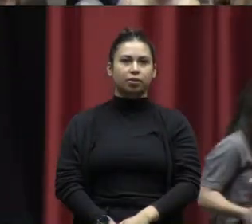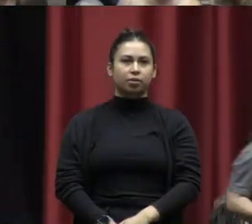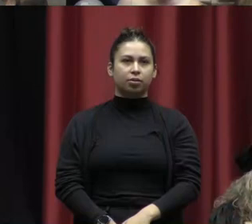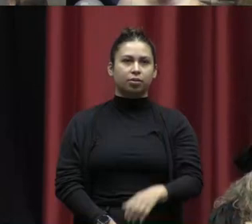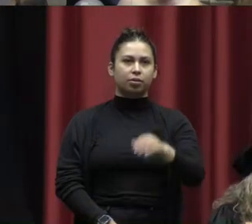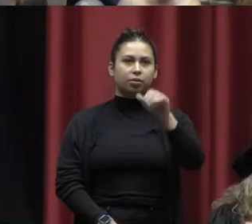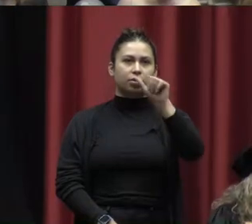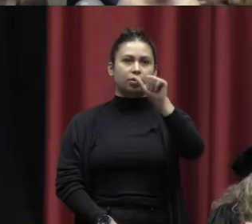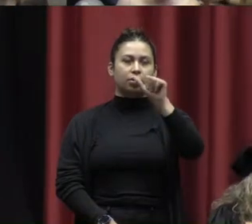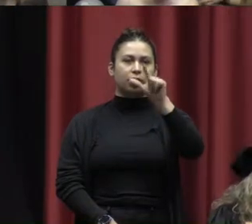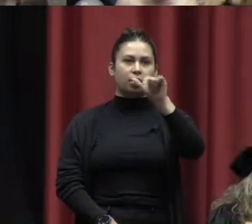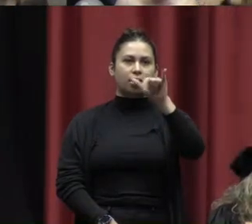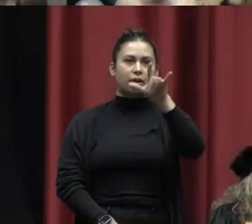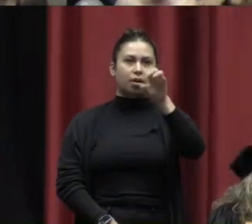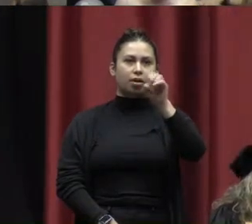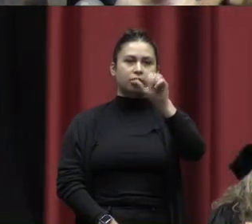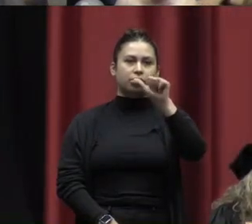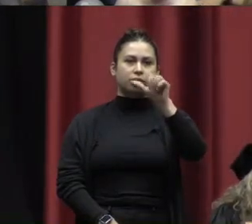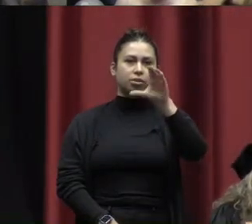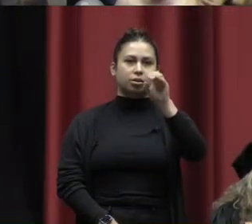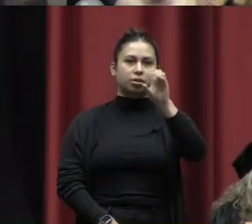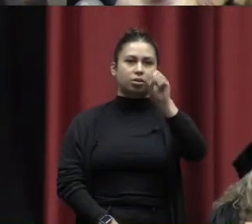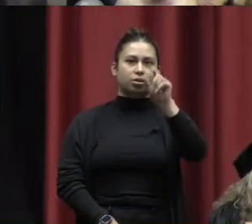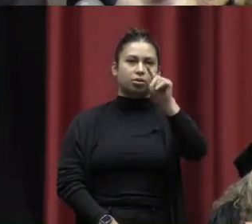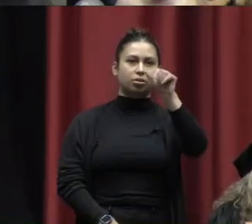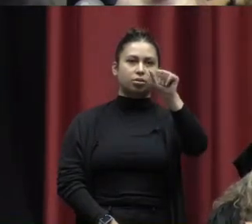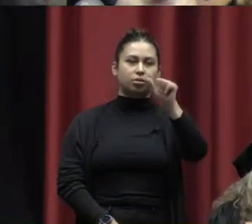Carlos Acosta.